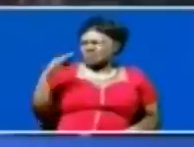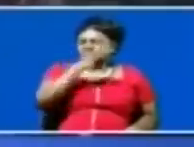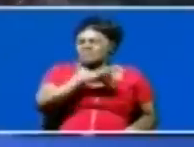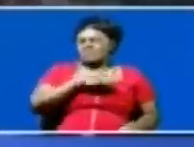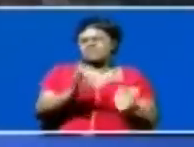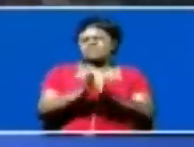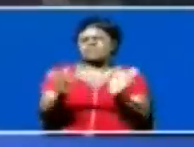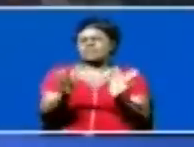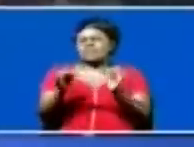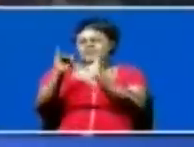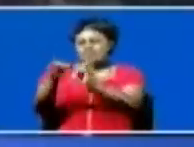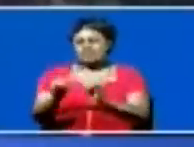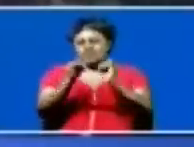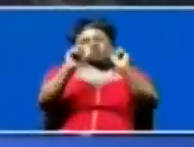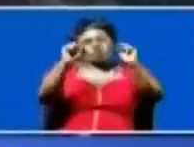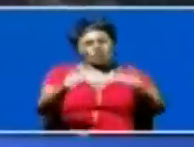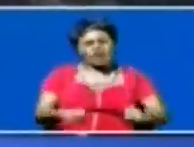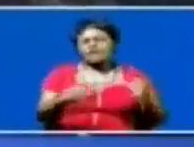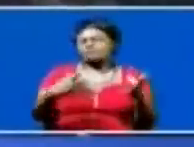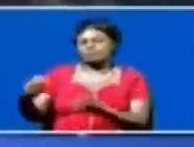the public. So individuals can go out and